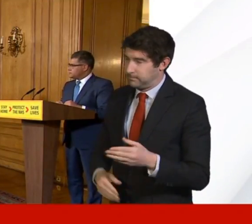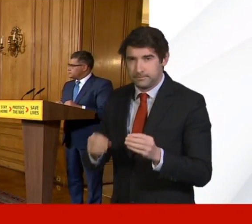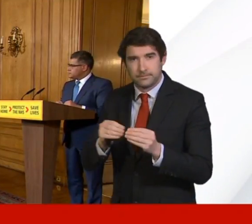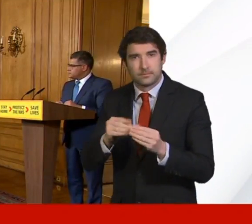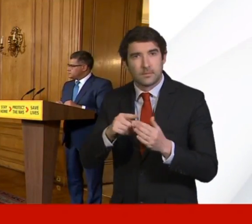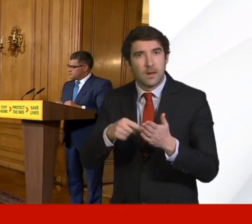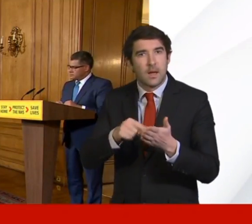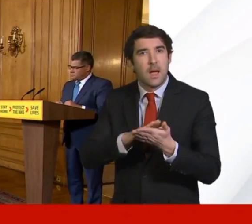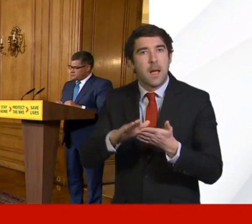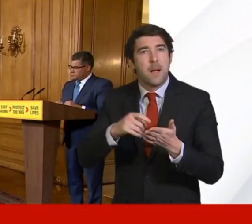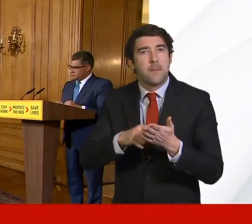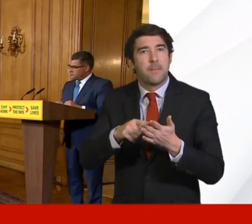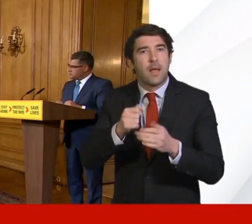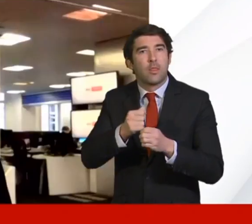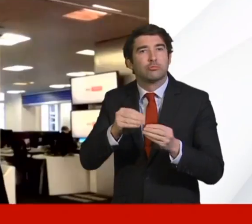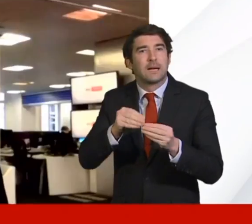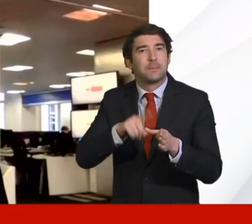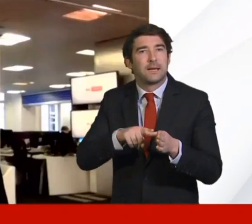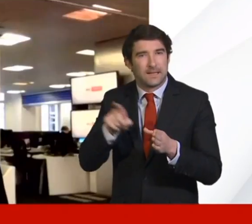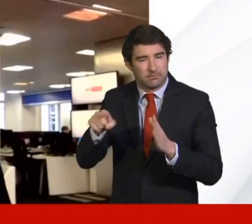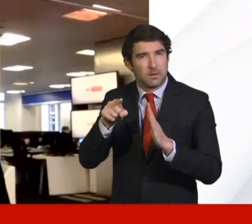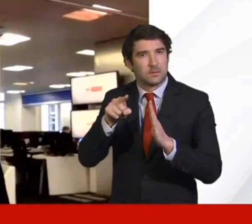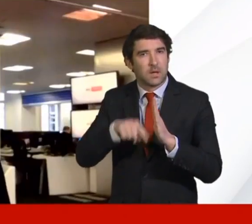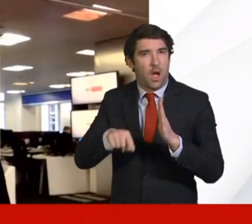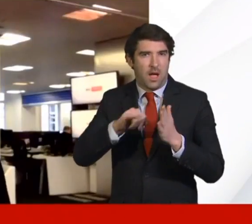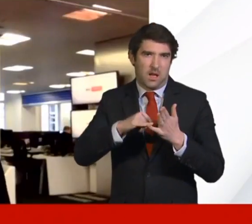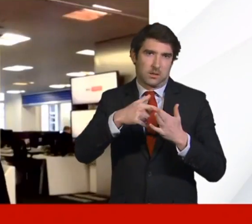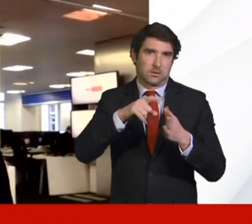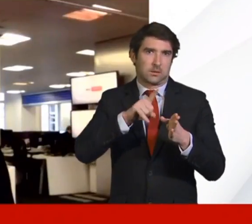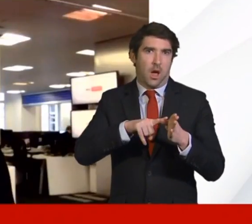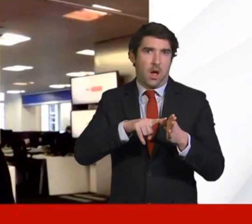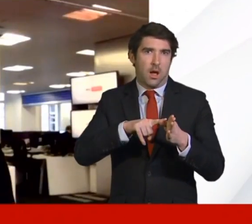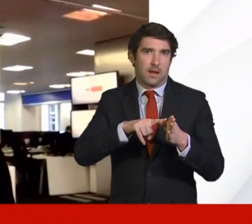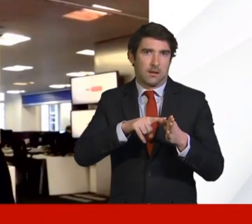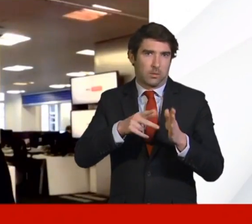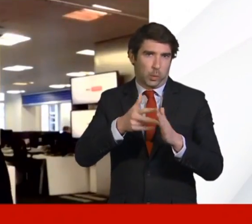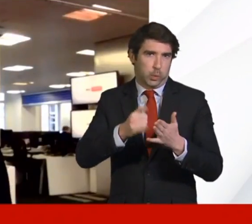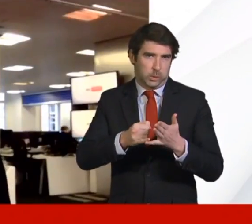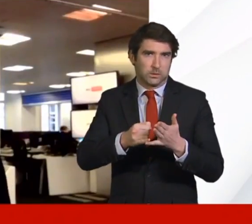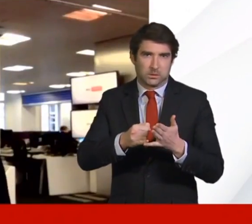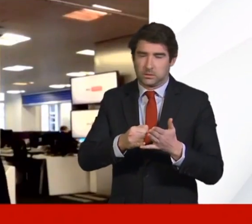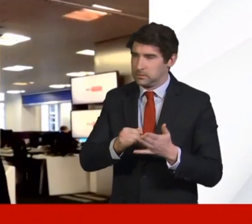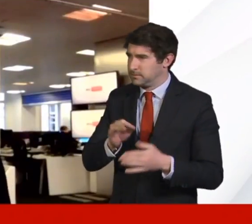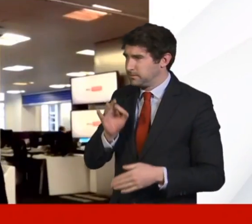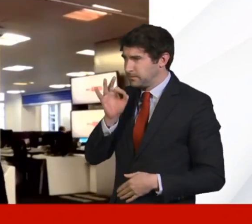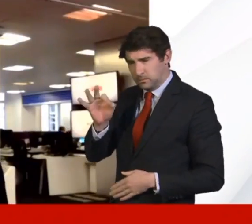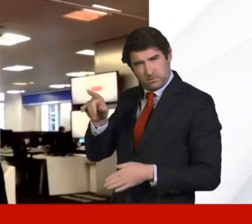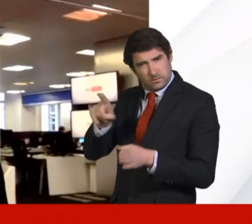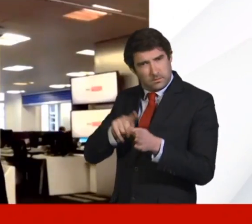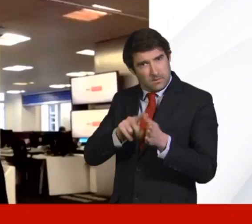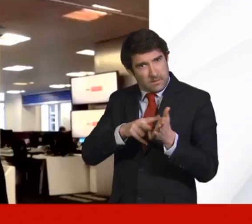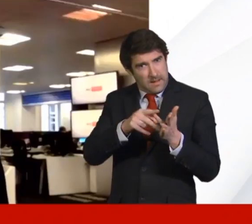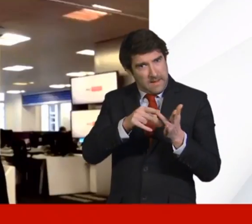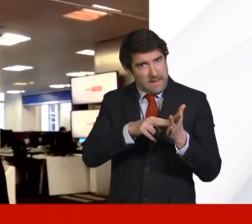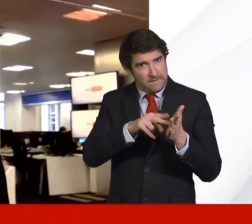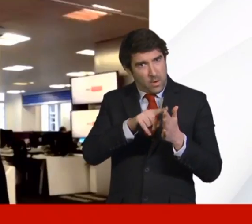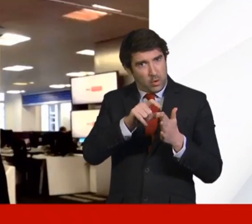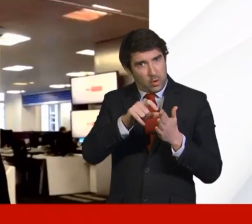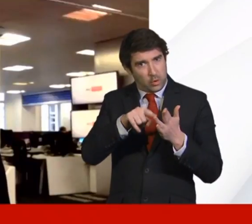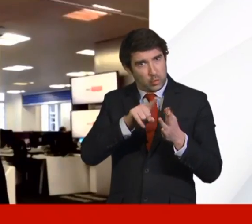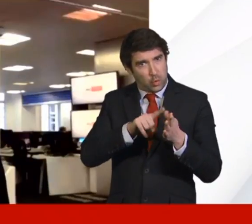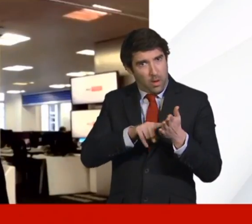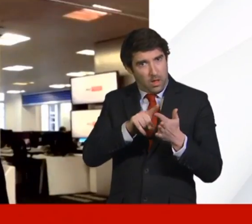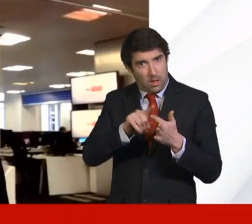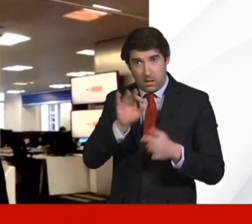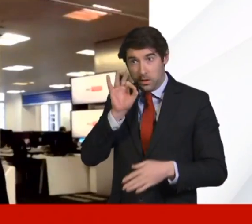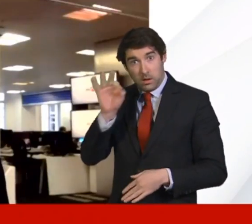Excel Centre Thank being you. converted into the question NHS first Nightingale for Hospital Doyle. Can with you give space us the for number and 4,000 proportion of patients. frontline These are NHS just staff a few of the